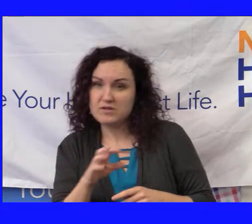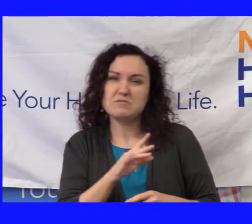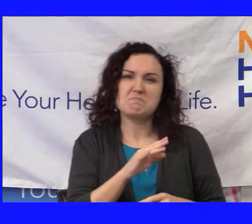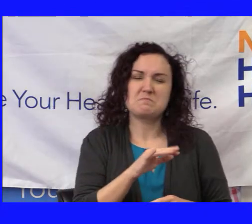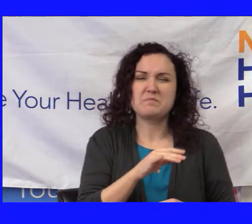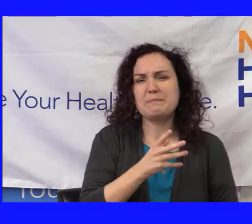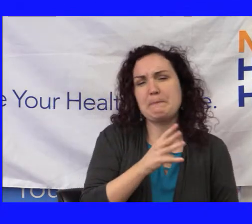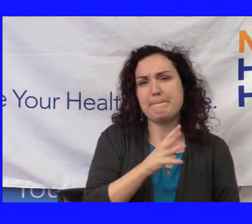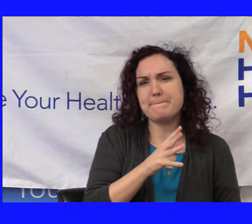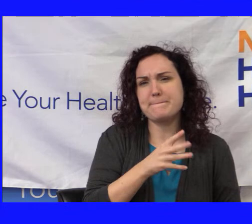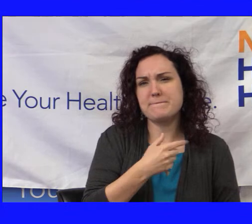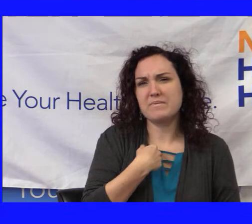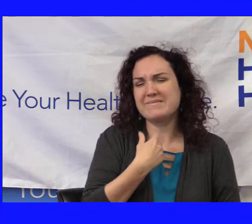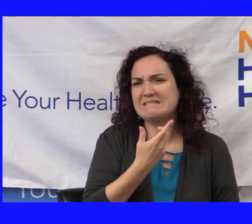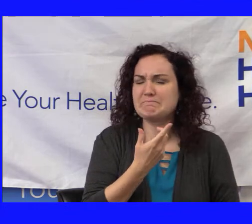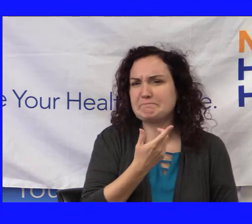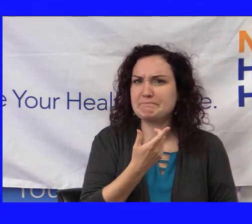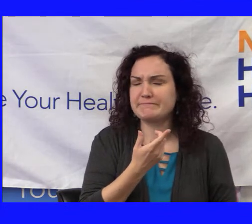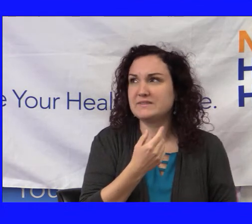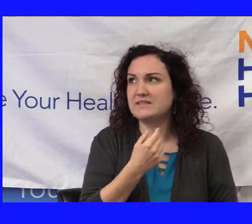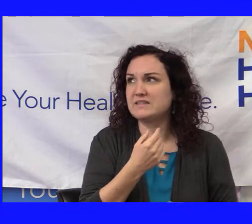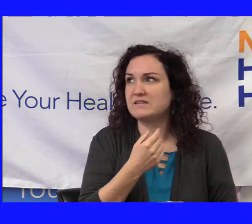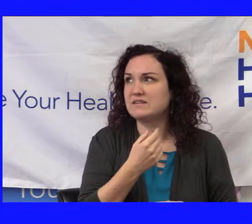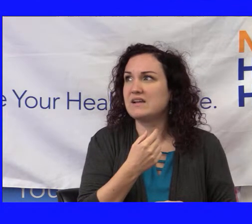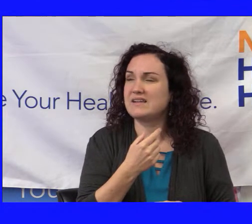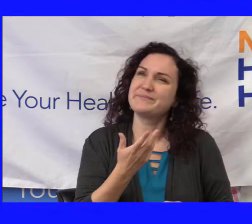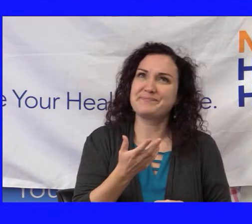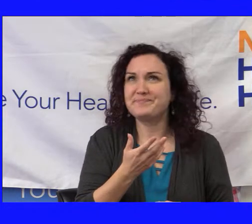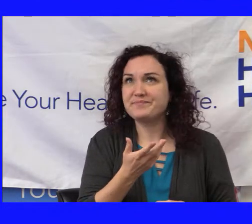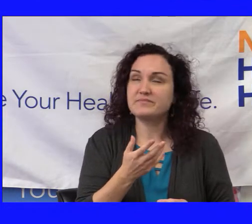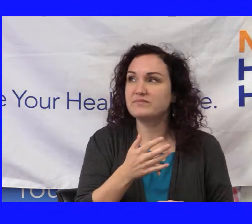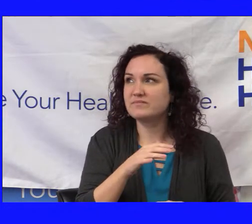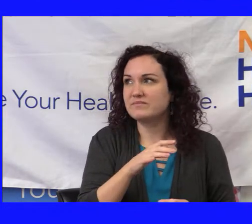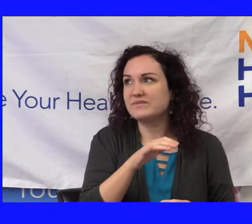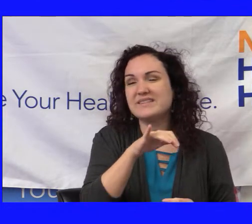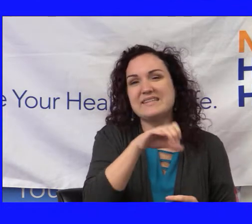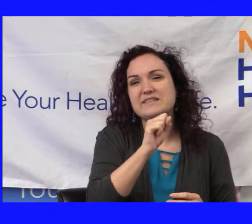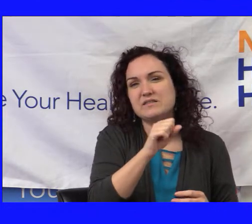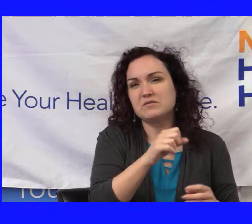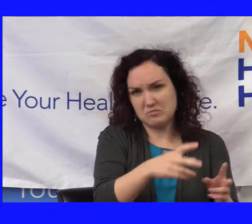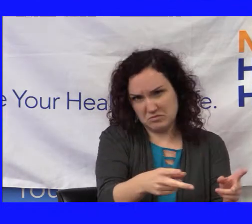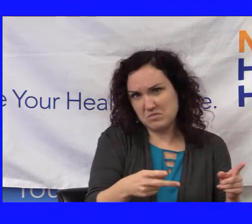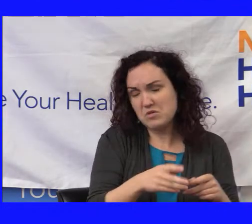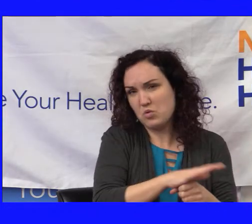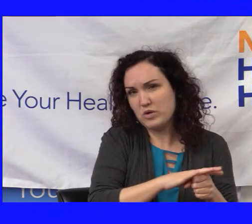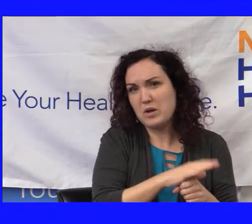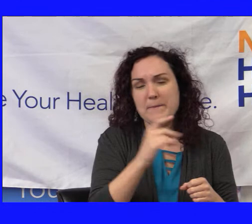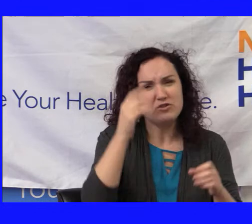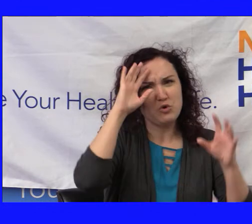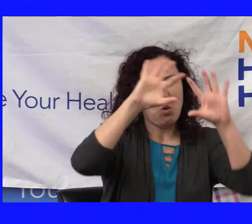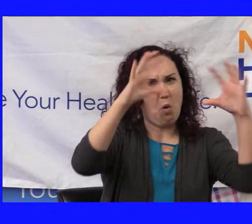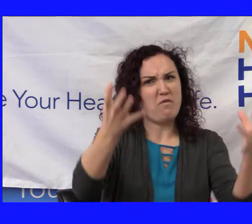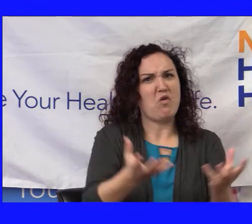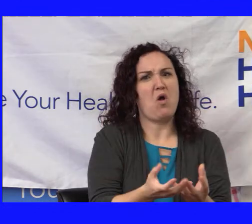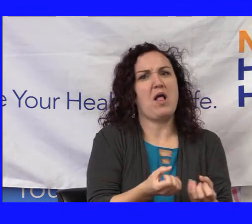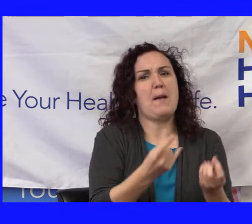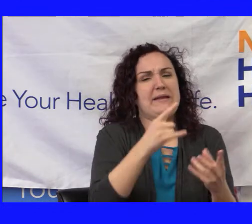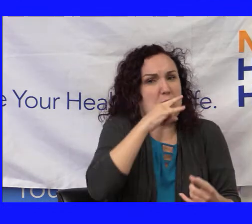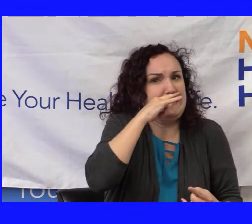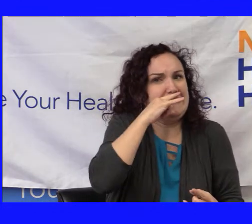Well, I would ask, well, yes, in the facilities, and if you know overall. Yeah,